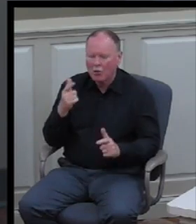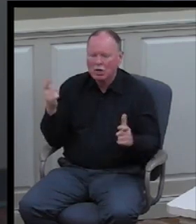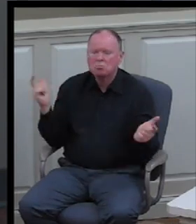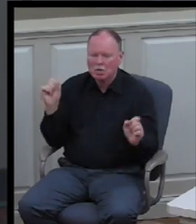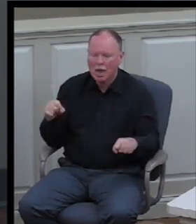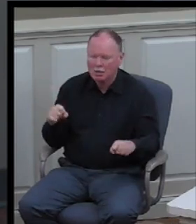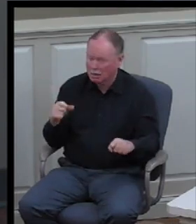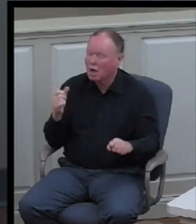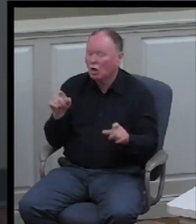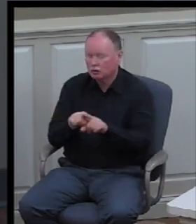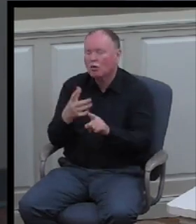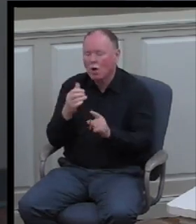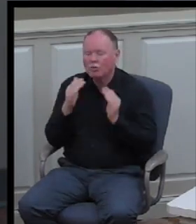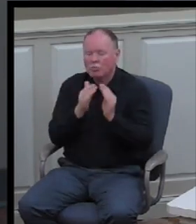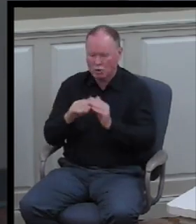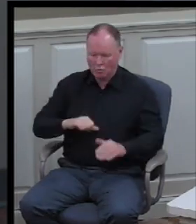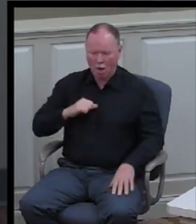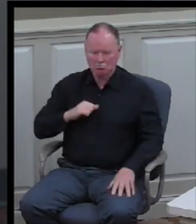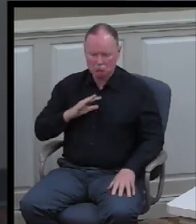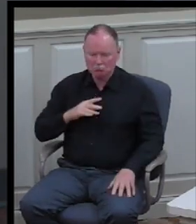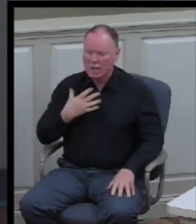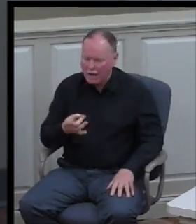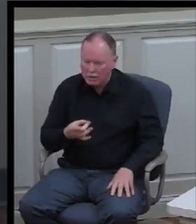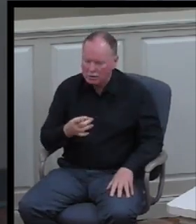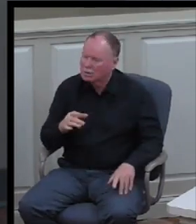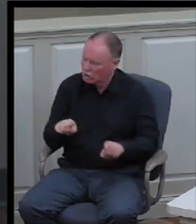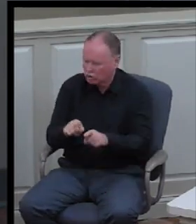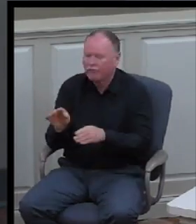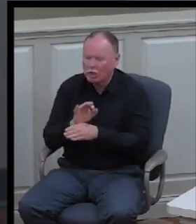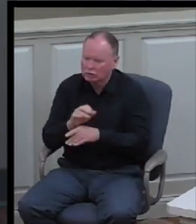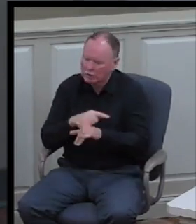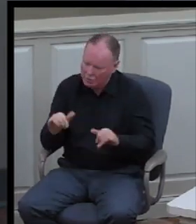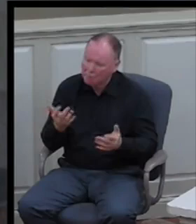can be proud of and not, and be functional.